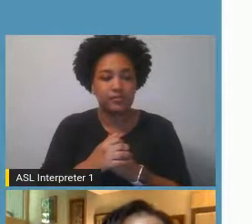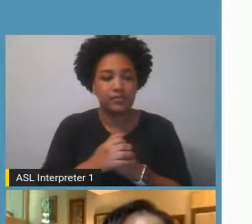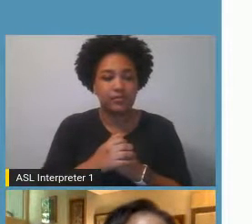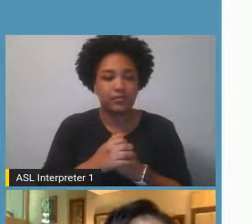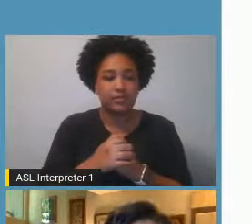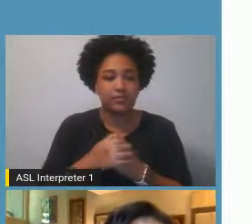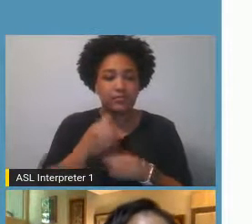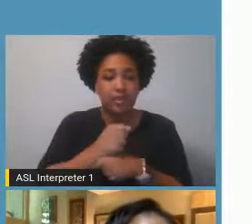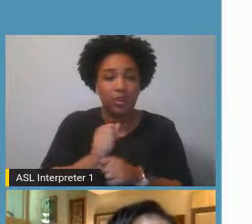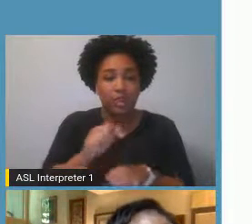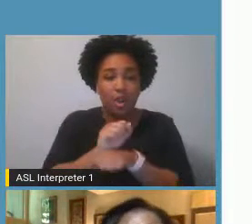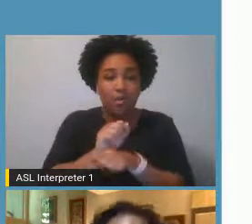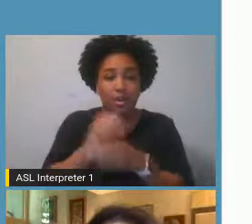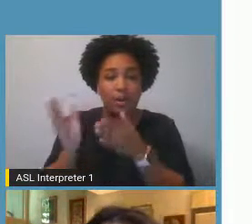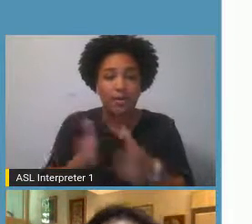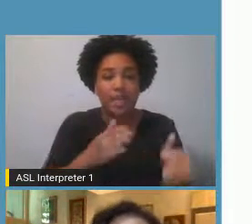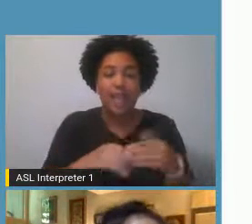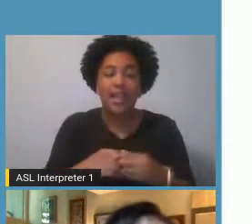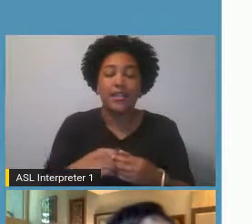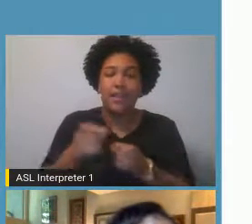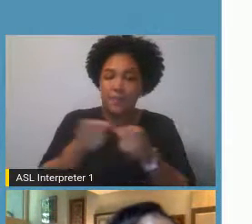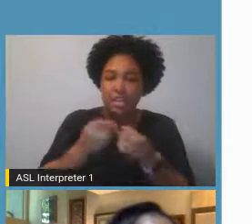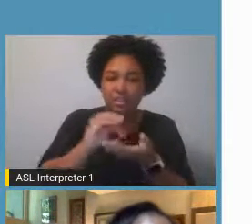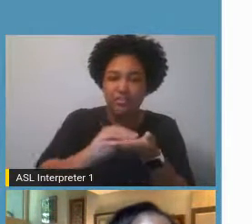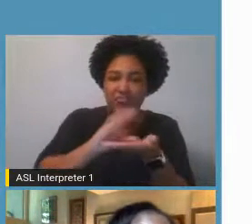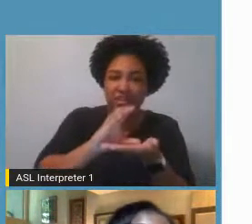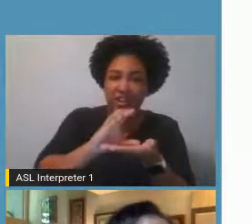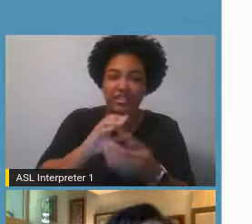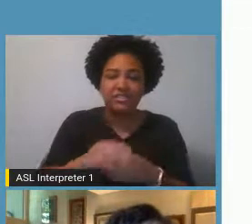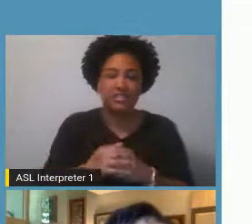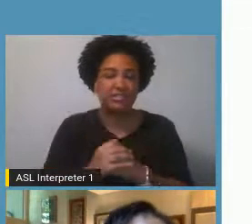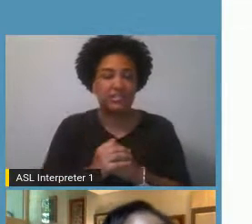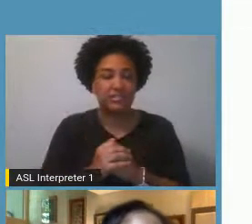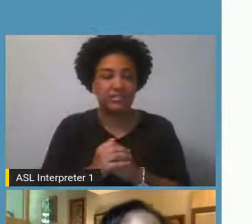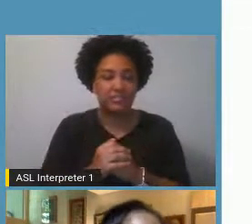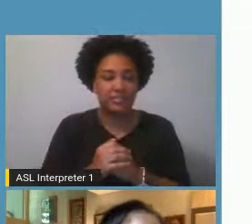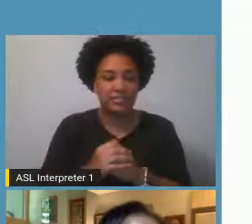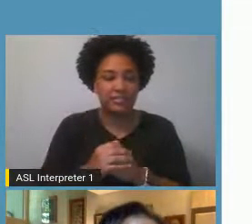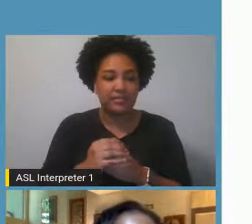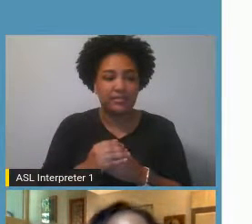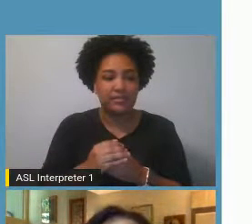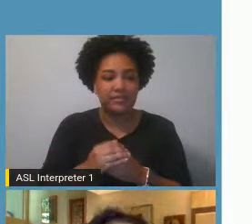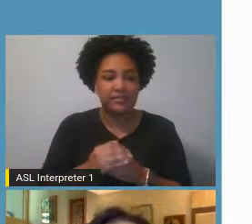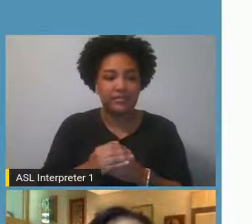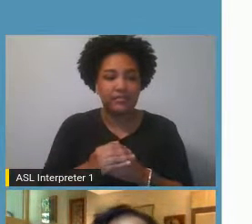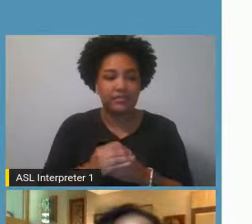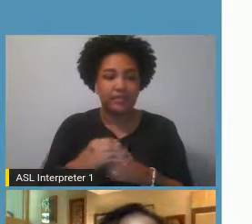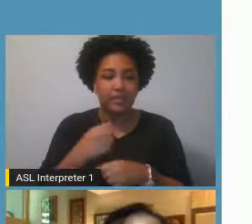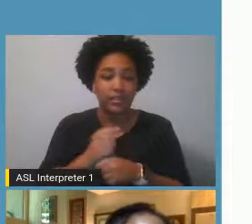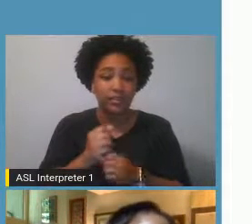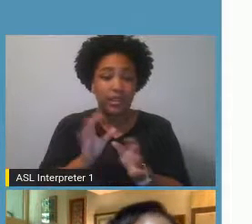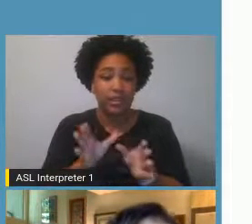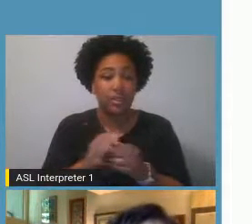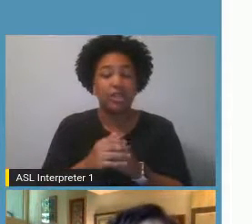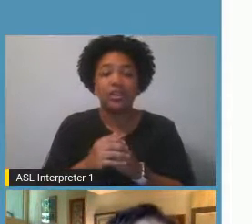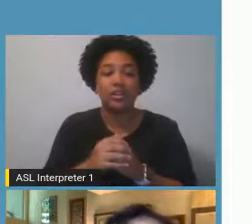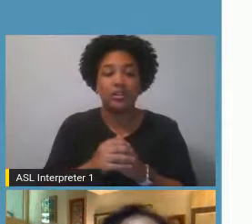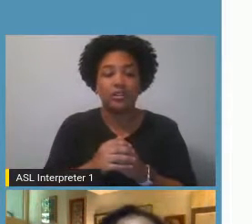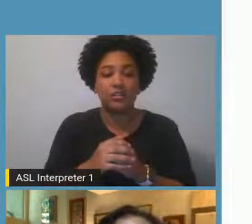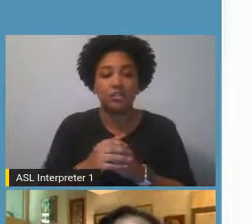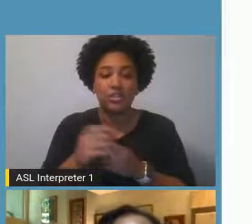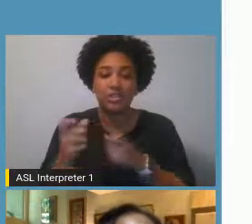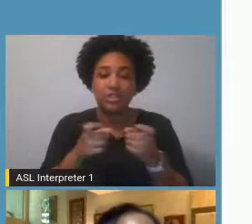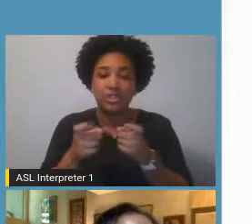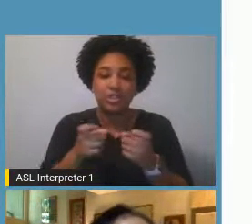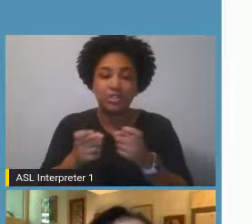work plan and managing funds, writing grants if need be. A curator who's in charge of caring for collections and displaying